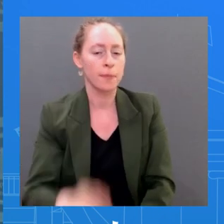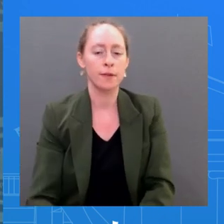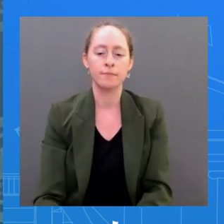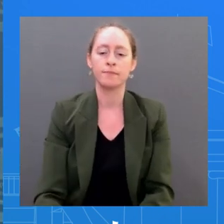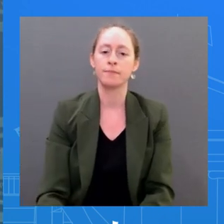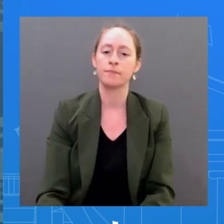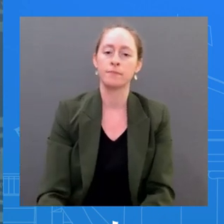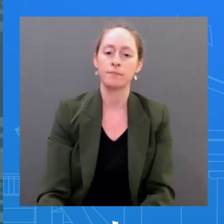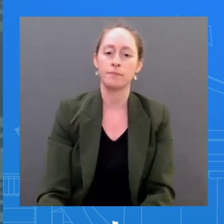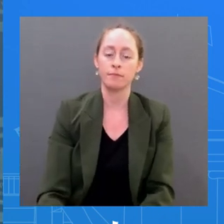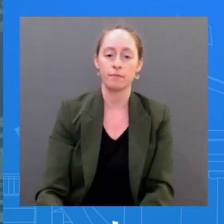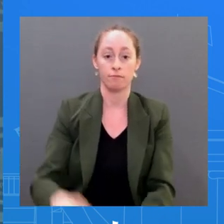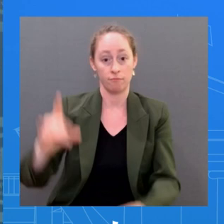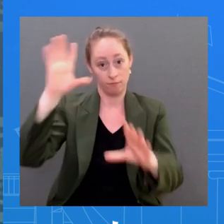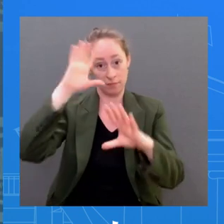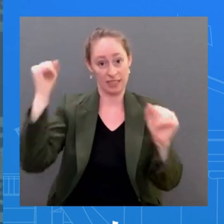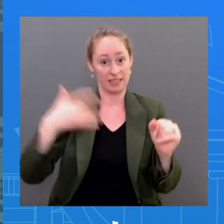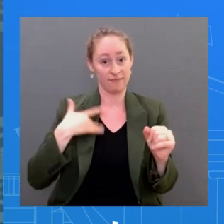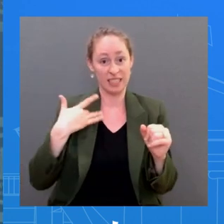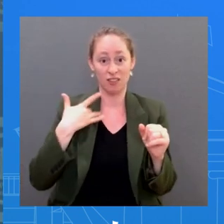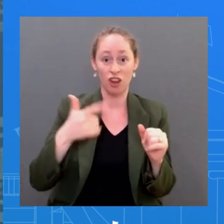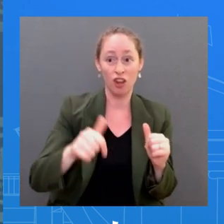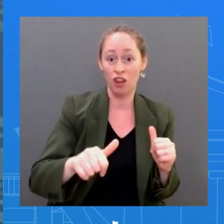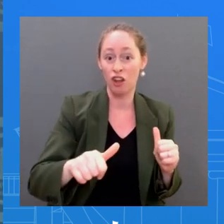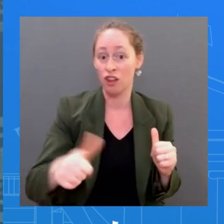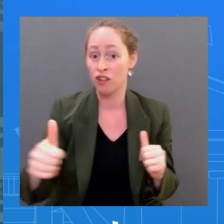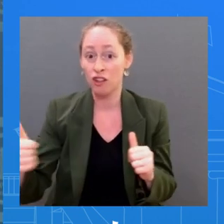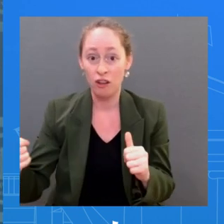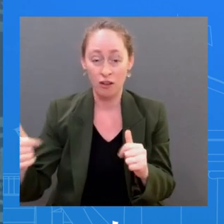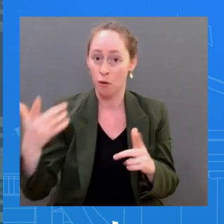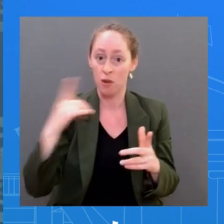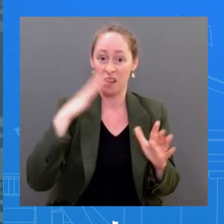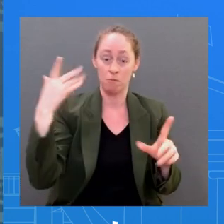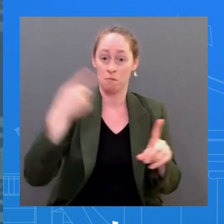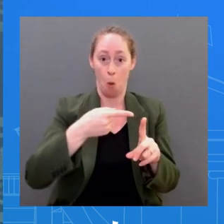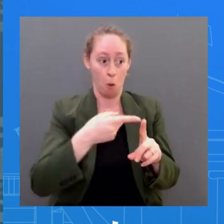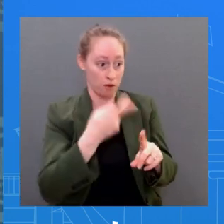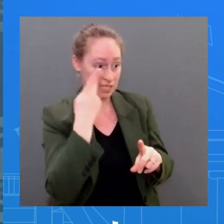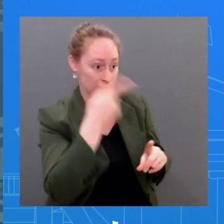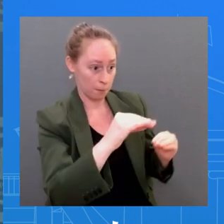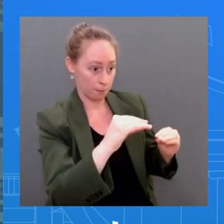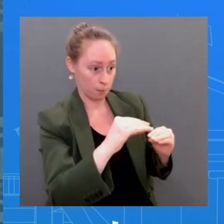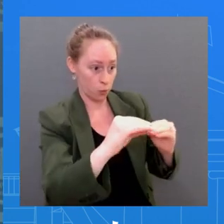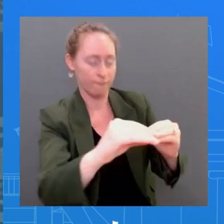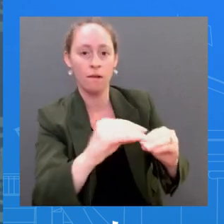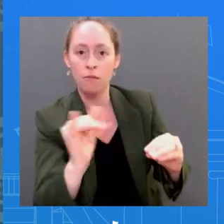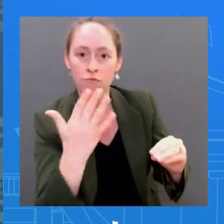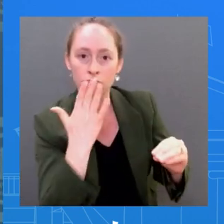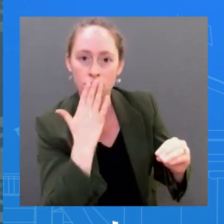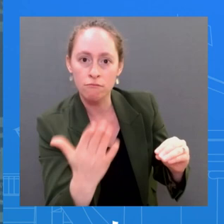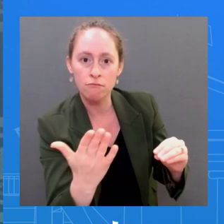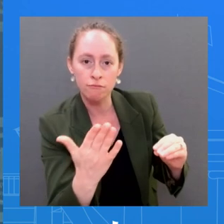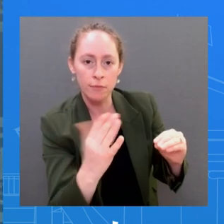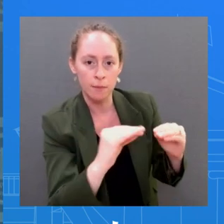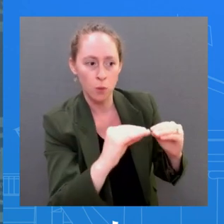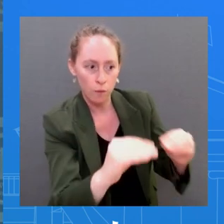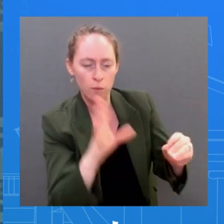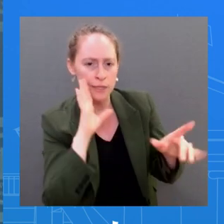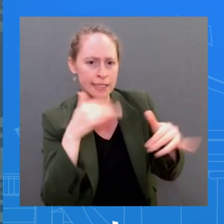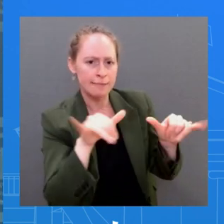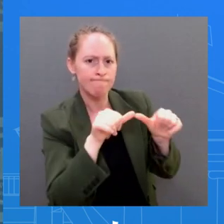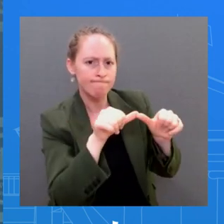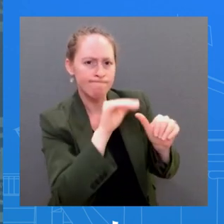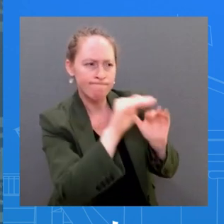step forward. He's going to continue to call for all of the things that you heard him lay out when it comes to what he sees as